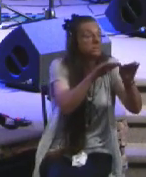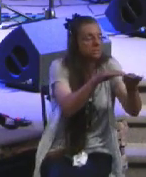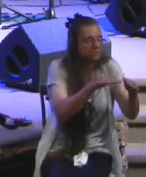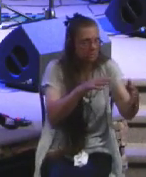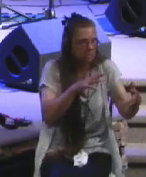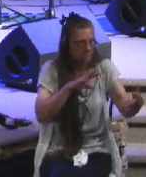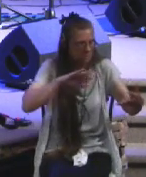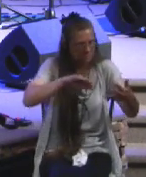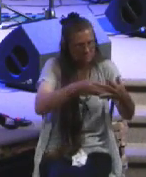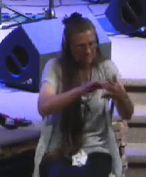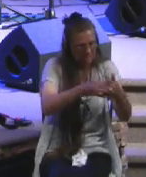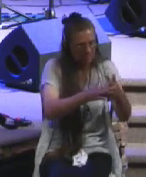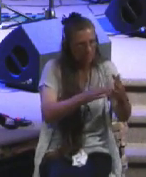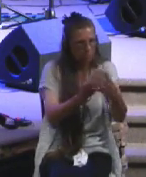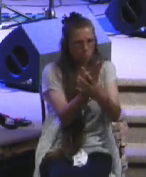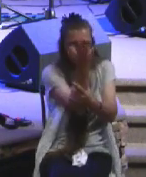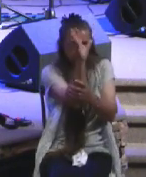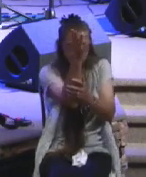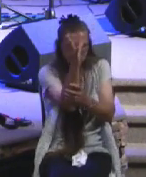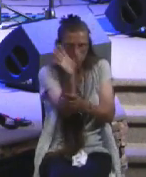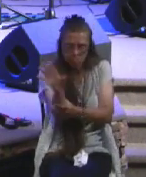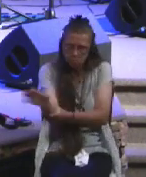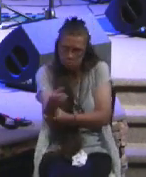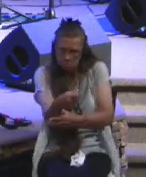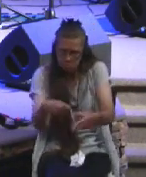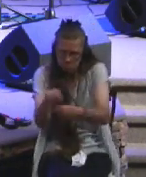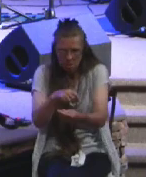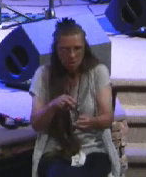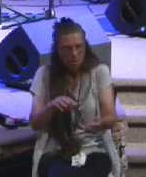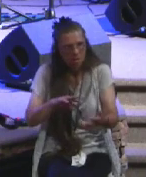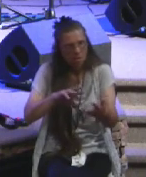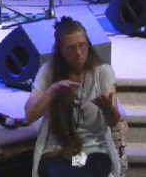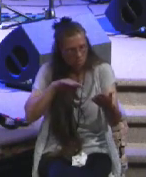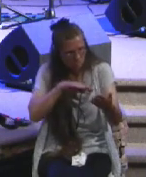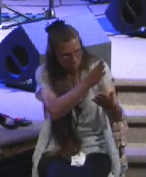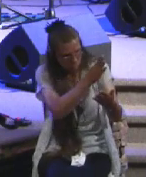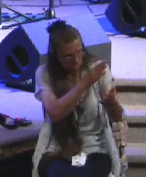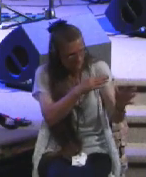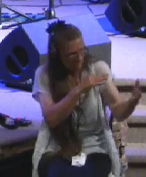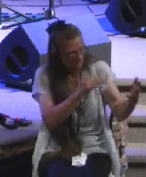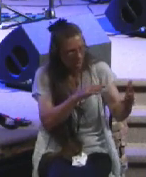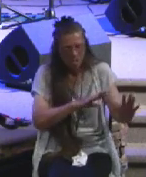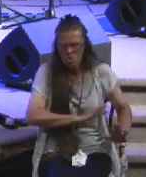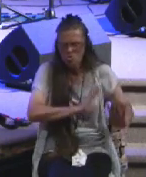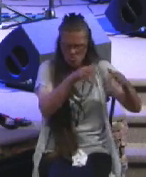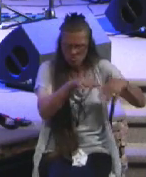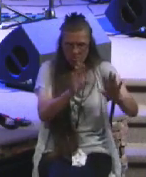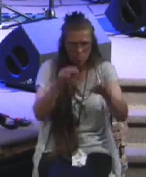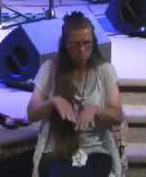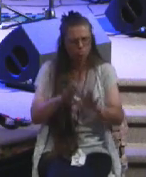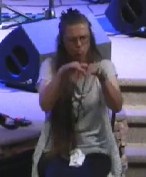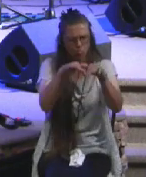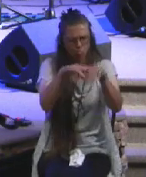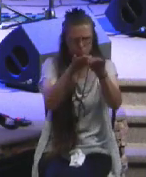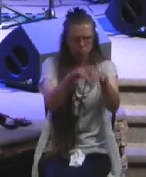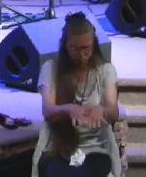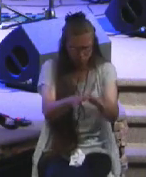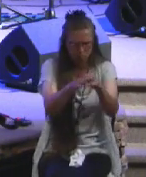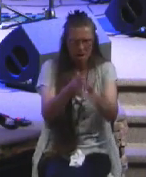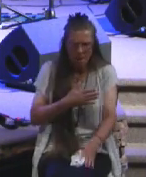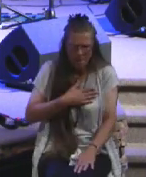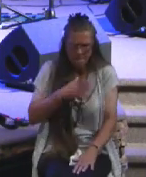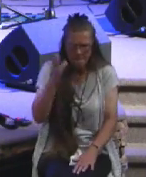got caught up in some trees where we could anchor off, but she was just upstream that way, and the river was going pretty good. And